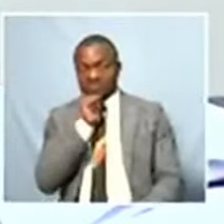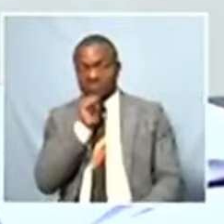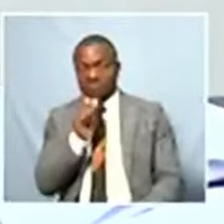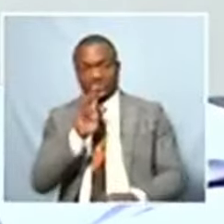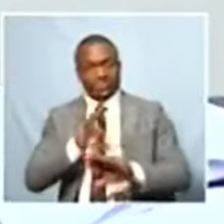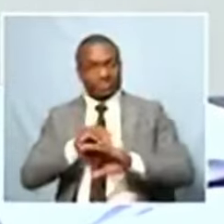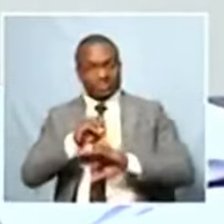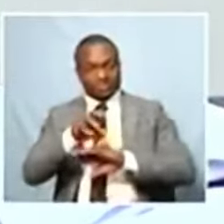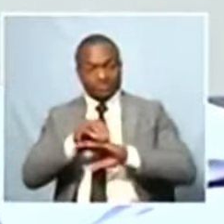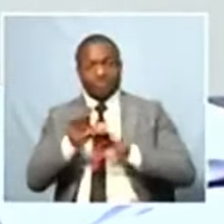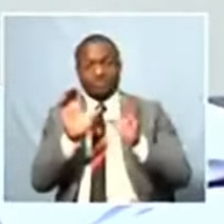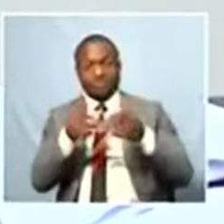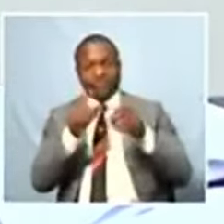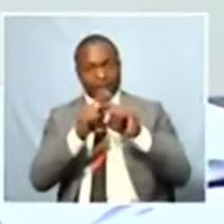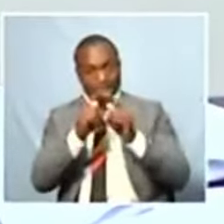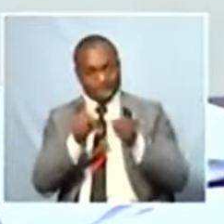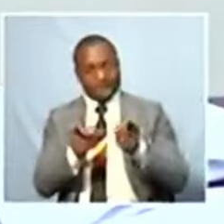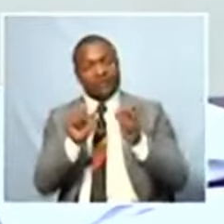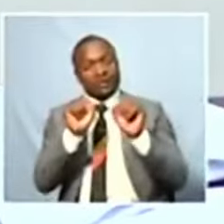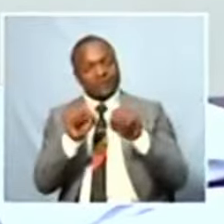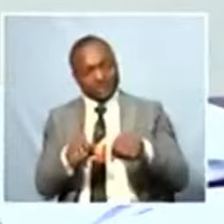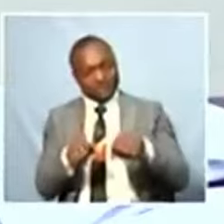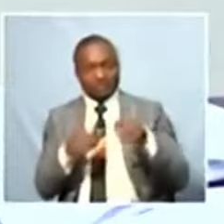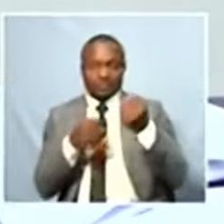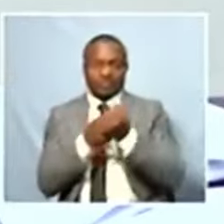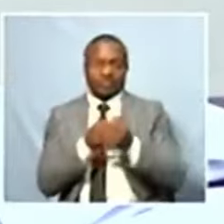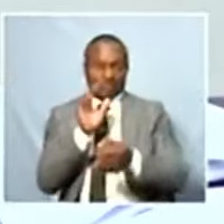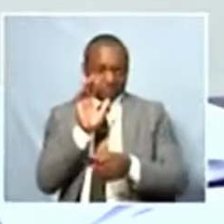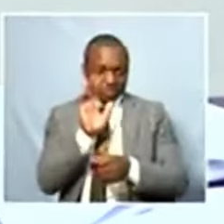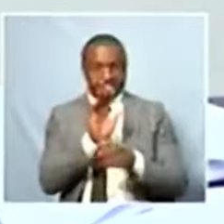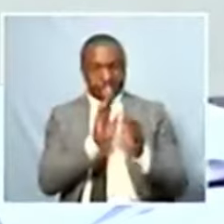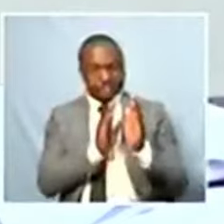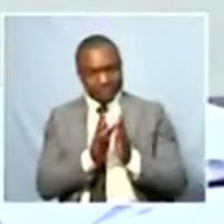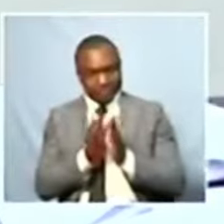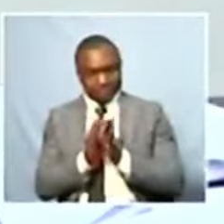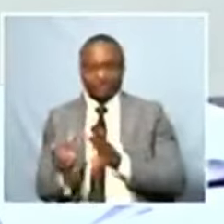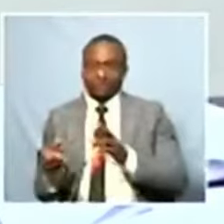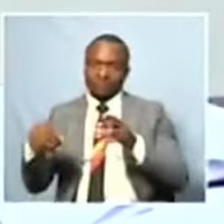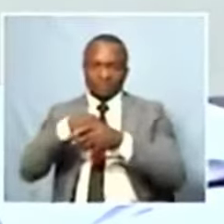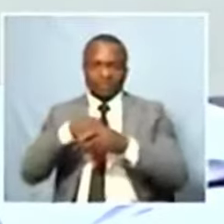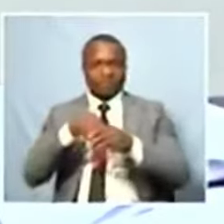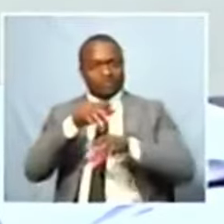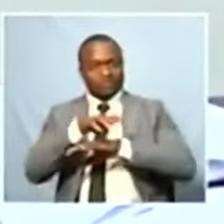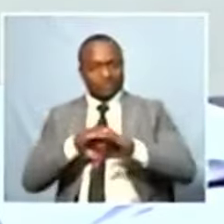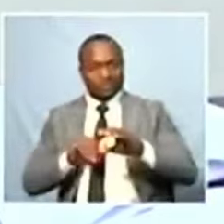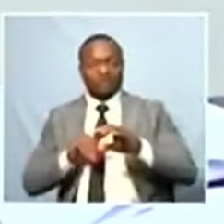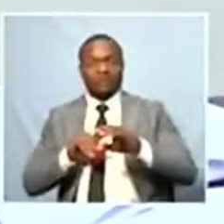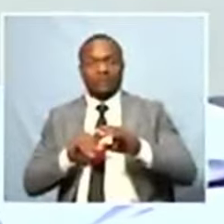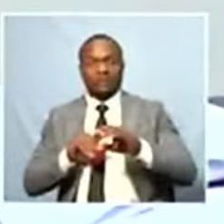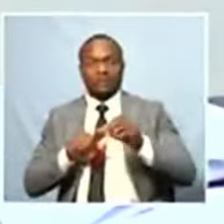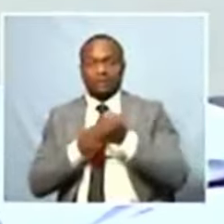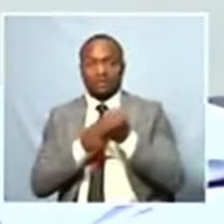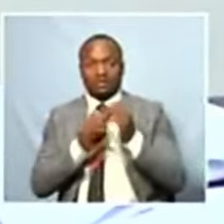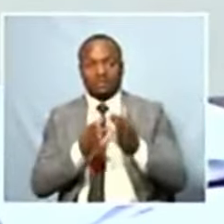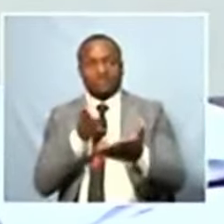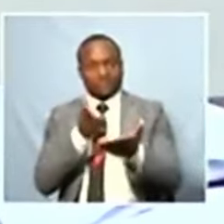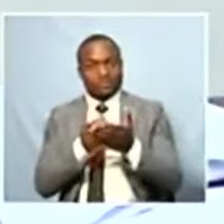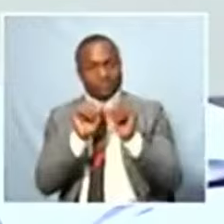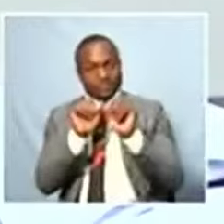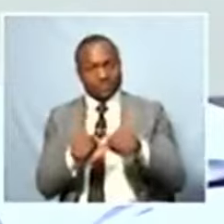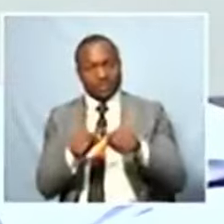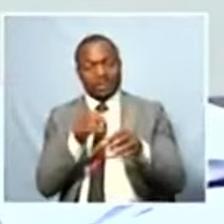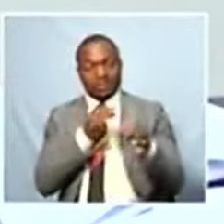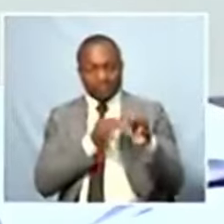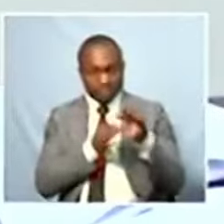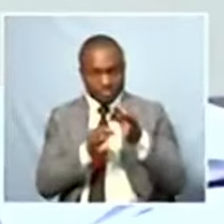advising the committee, but maybe it may be supportive of your input to consider calling the sponsors of this measure so that they're able to